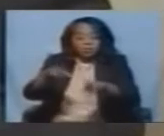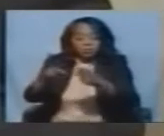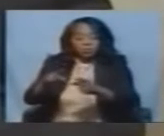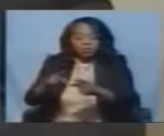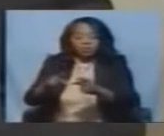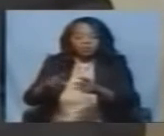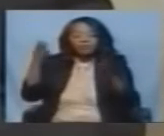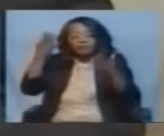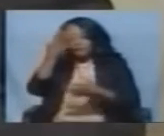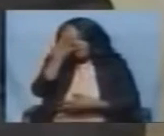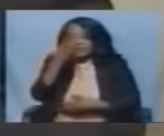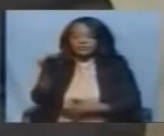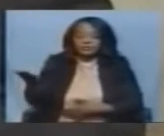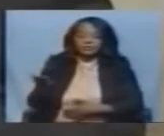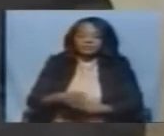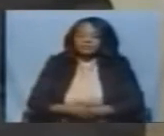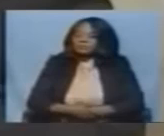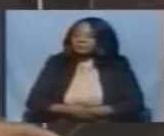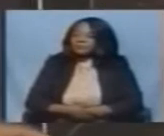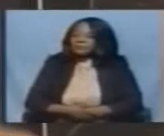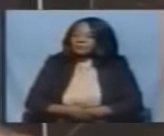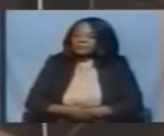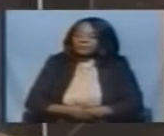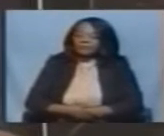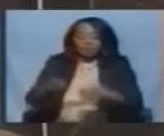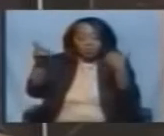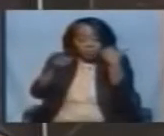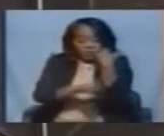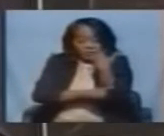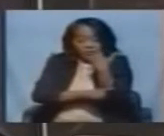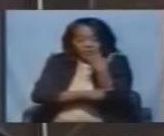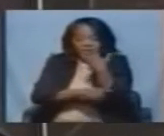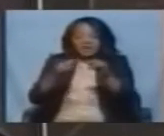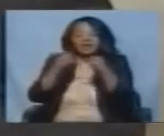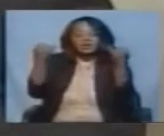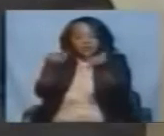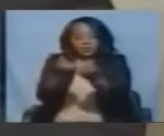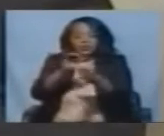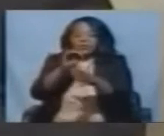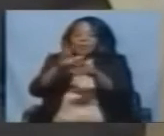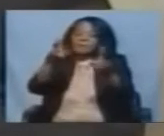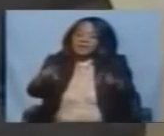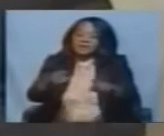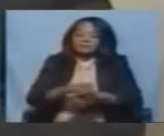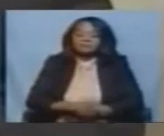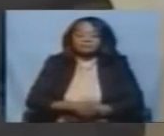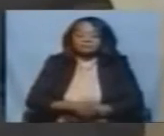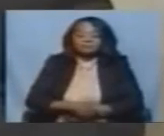the person. Prosecute the individual, prosecute the institution? Prosecute the person. Because the ZIPS